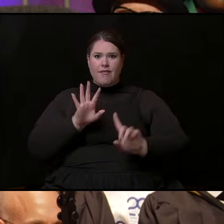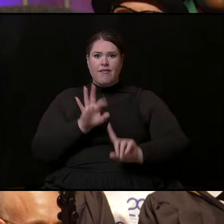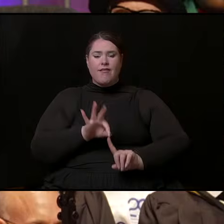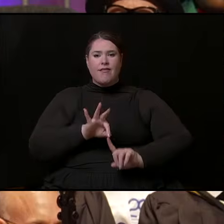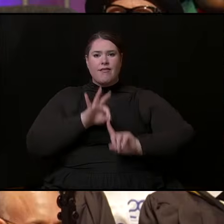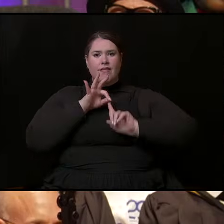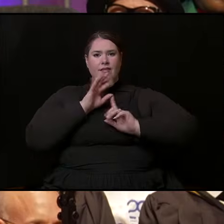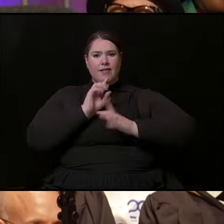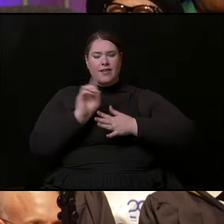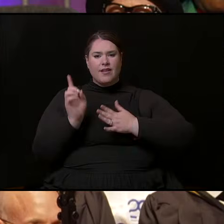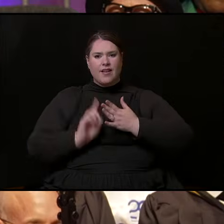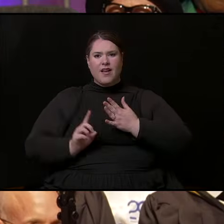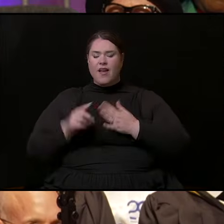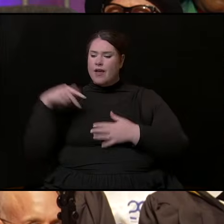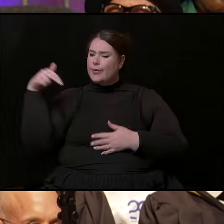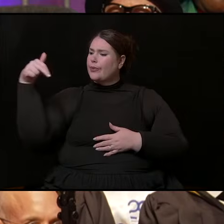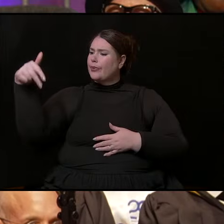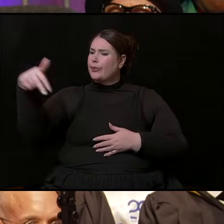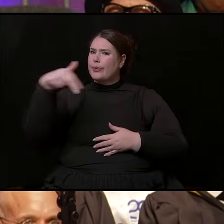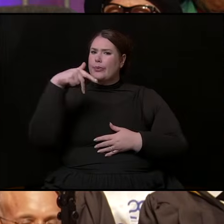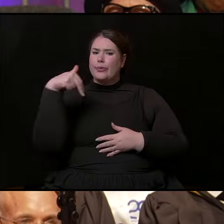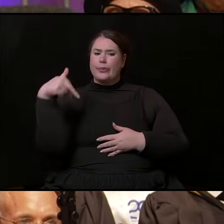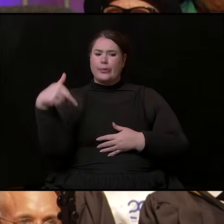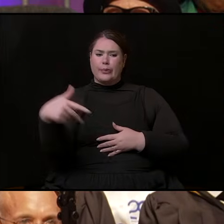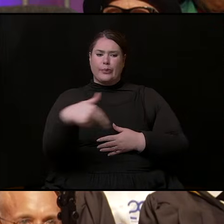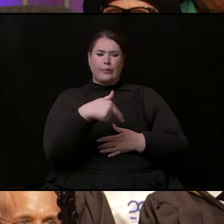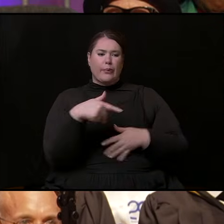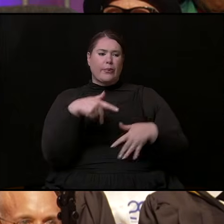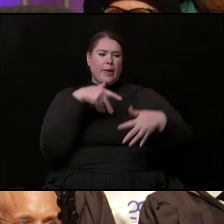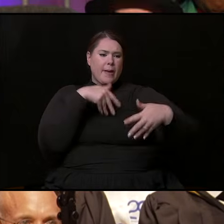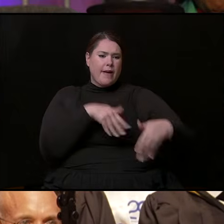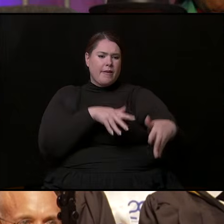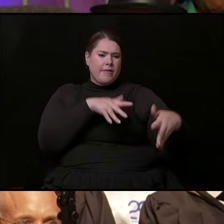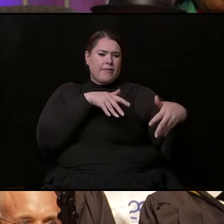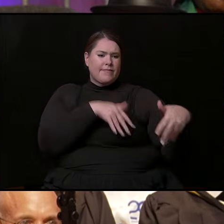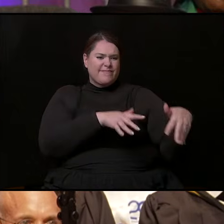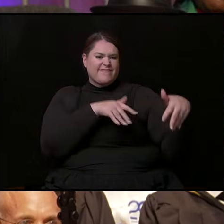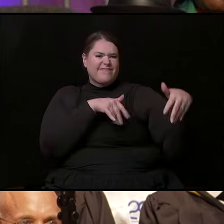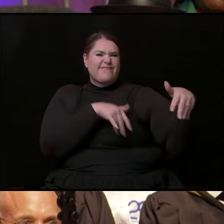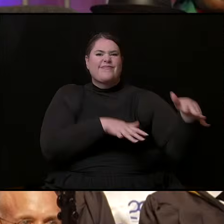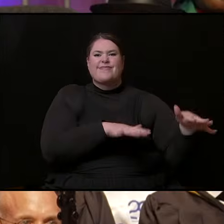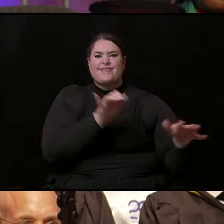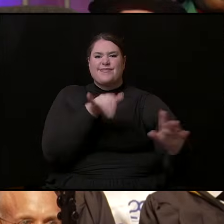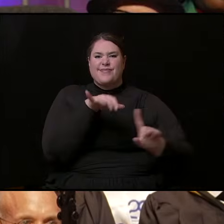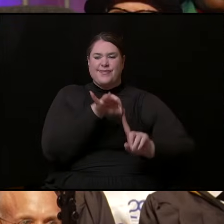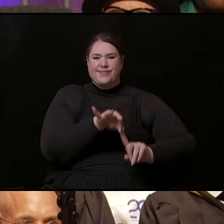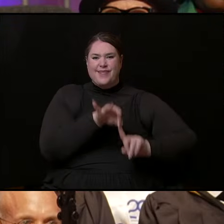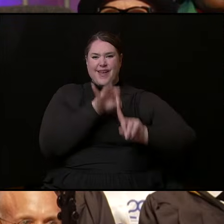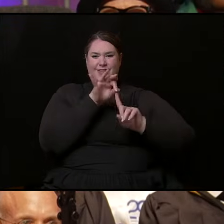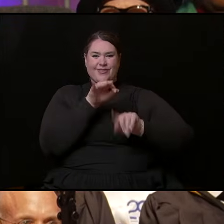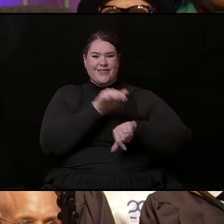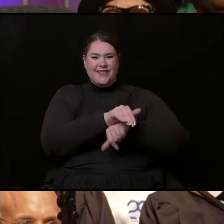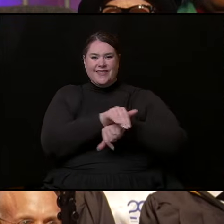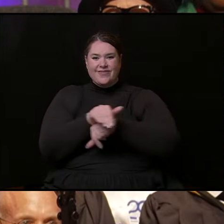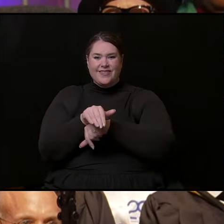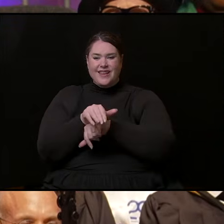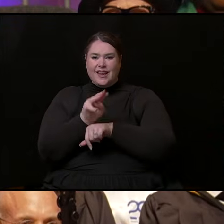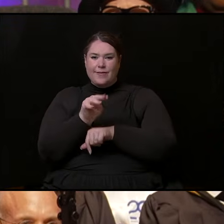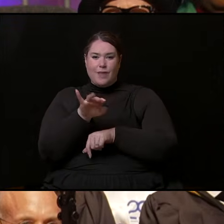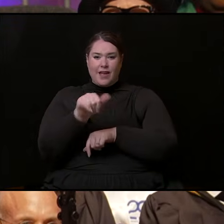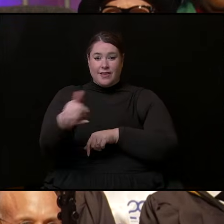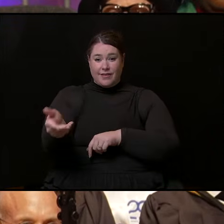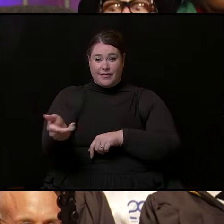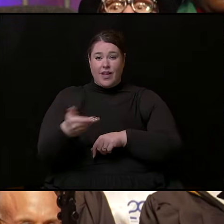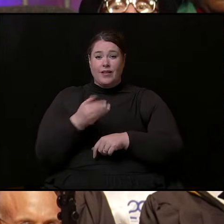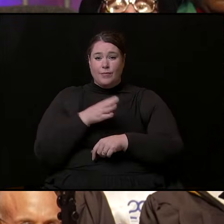parade down the grand staircase and across the avenue. And on that special evening, MICA invited Baltimore